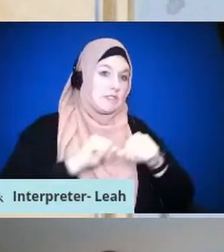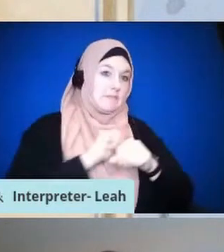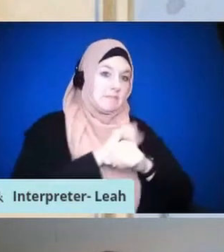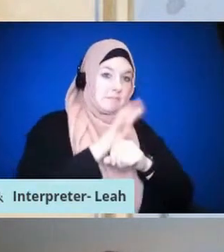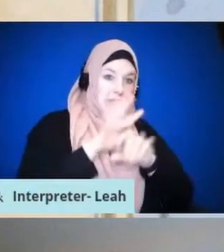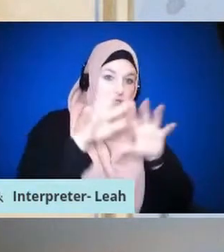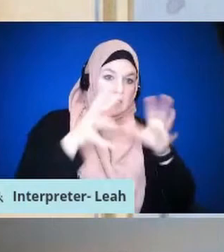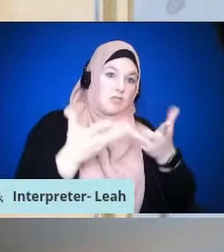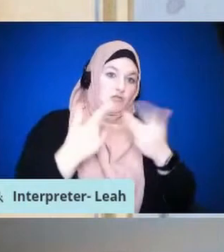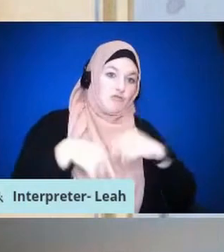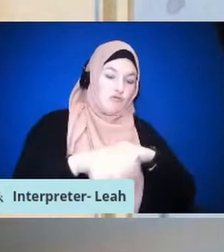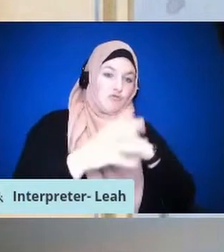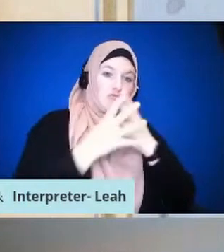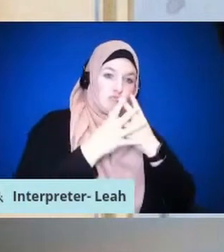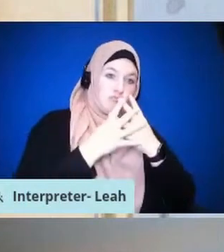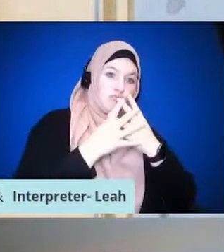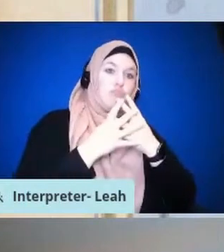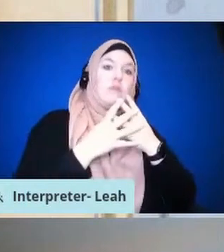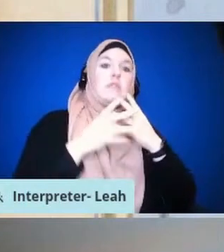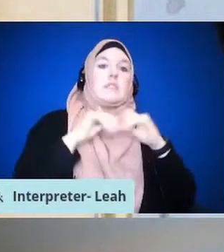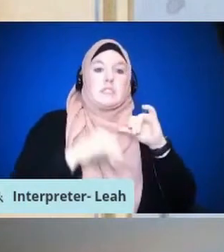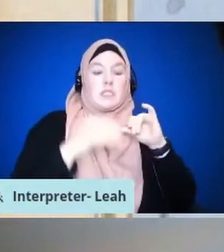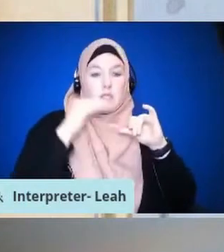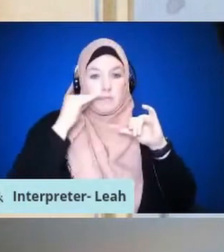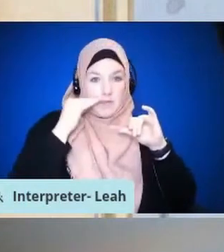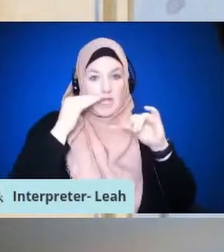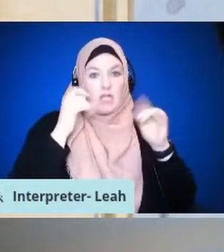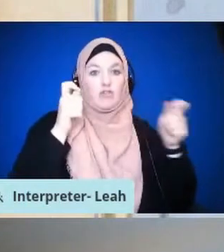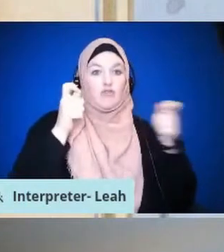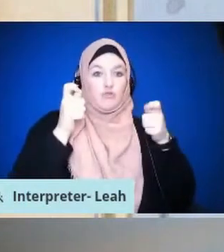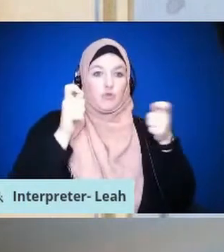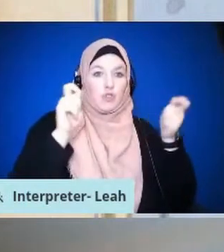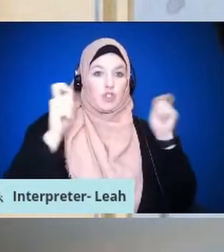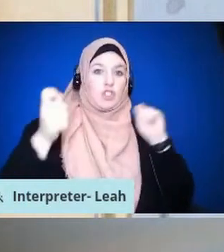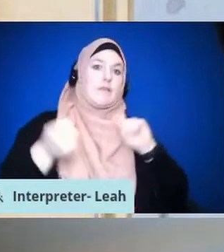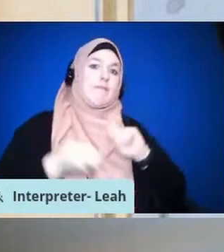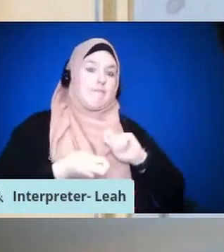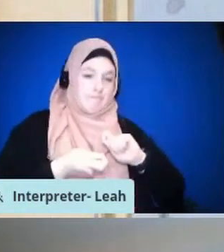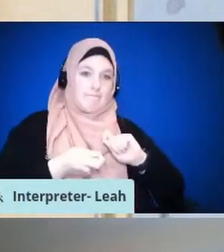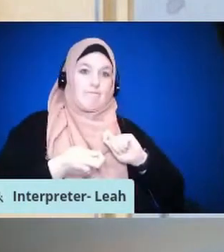during the lockdown, is the locus of control shift. In